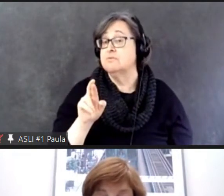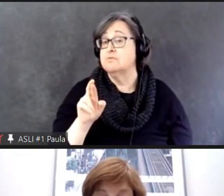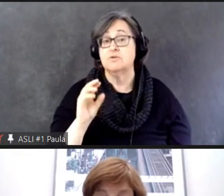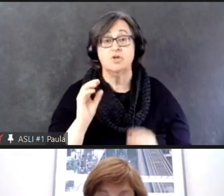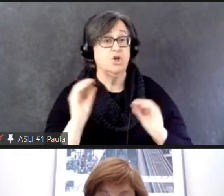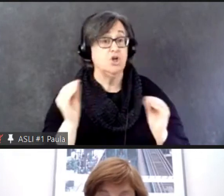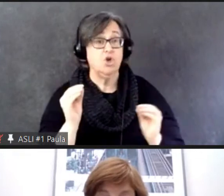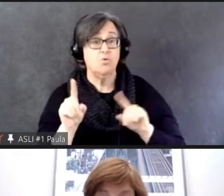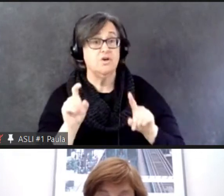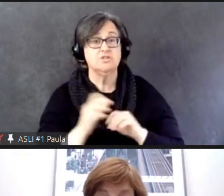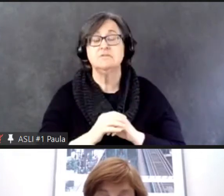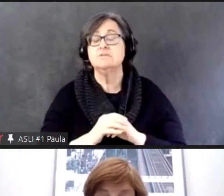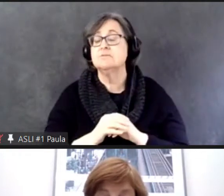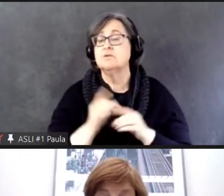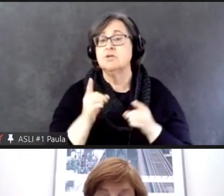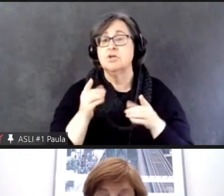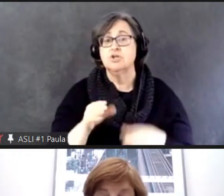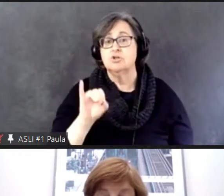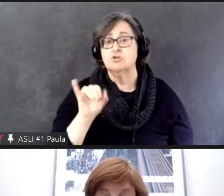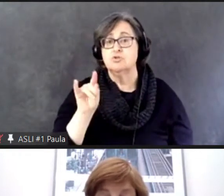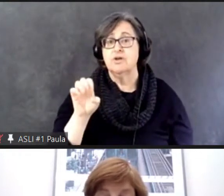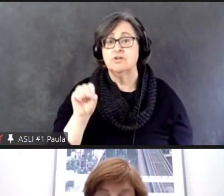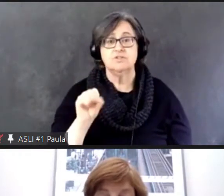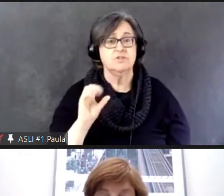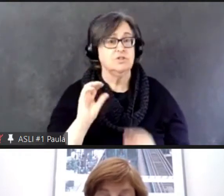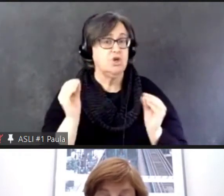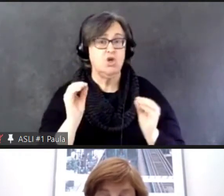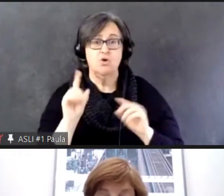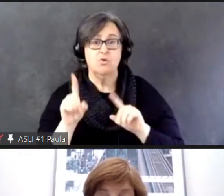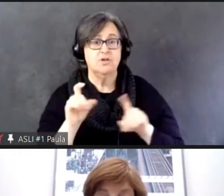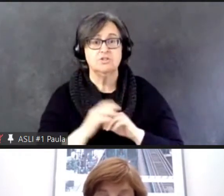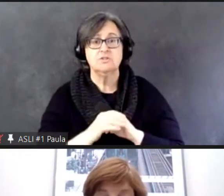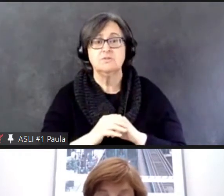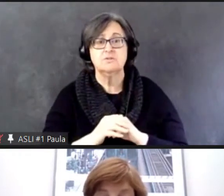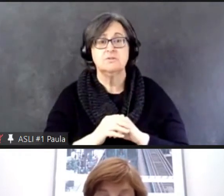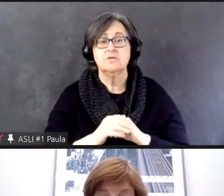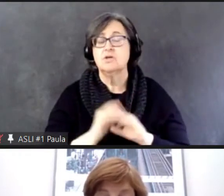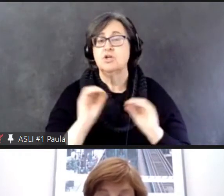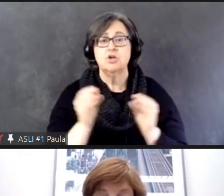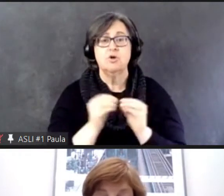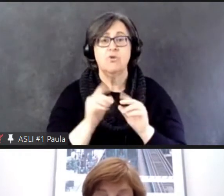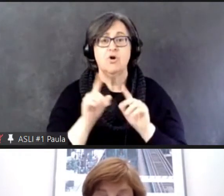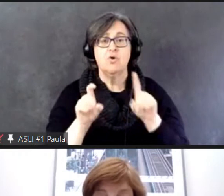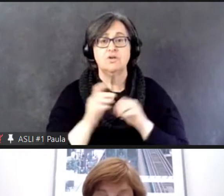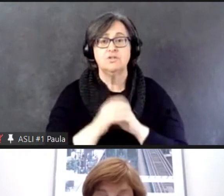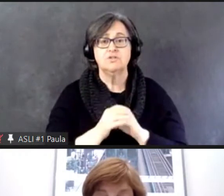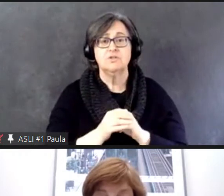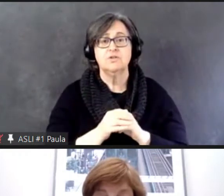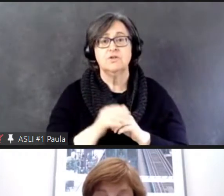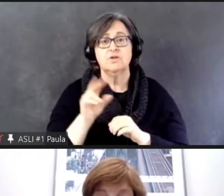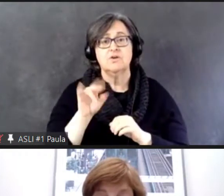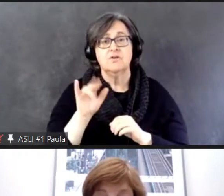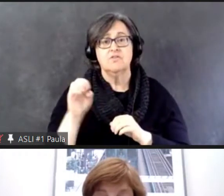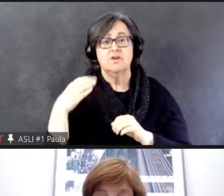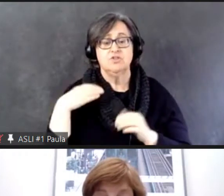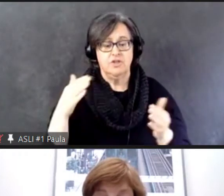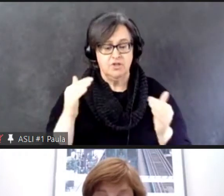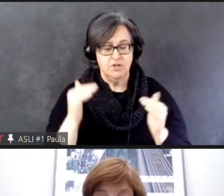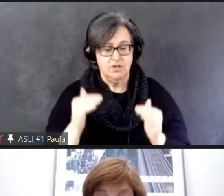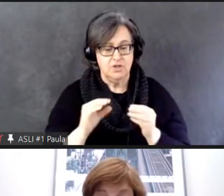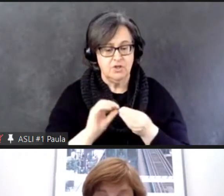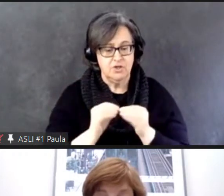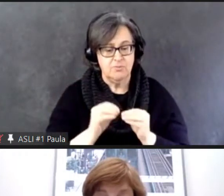No questions. Director Jakes? No questions. All right, there's no further questions. Vice Chairman, we move to number